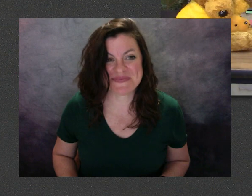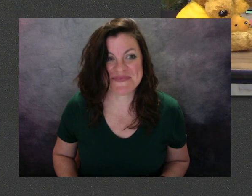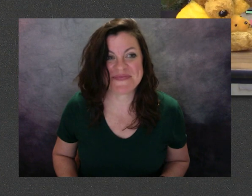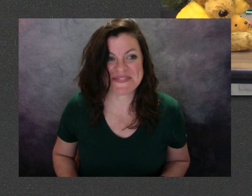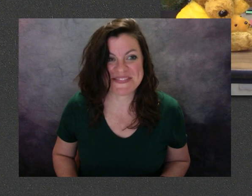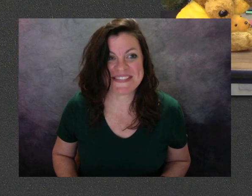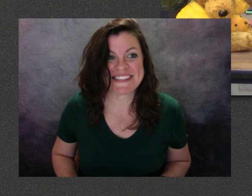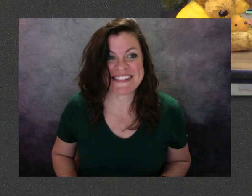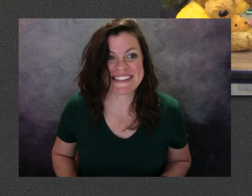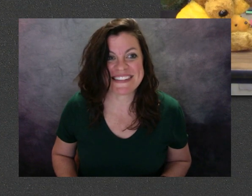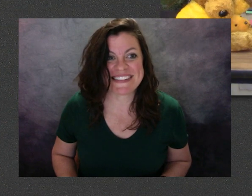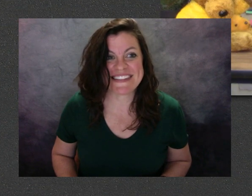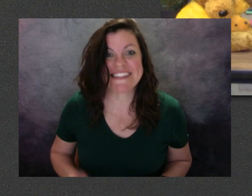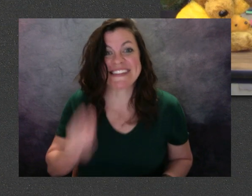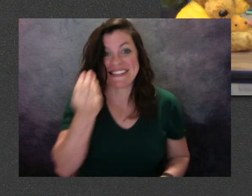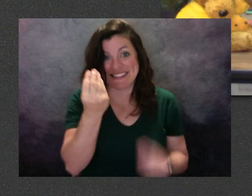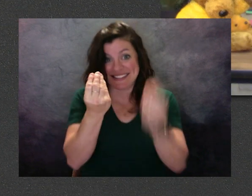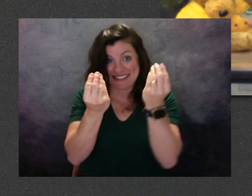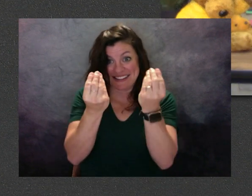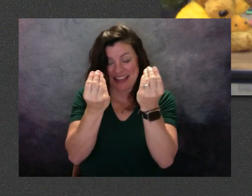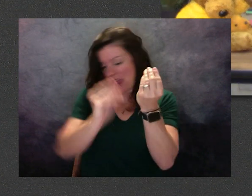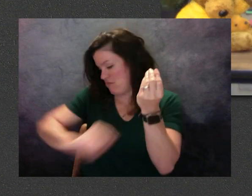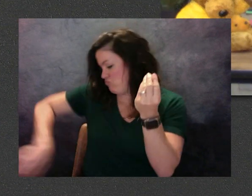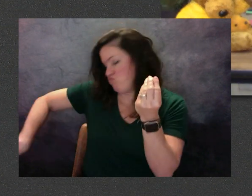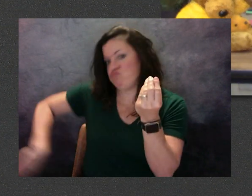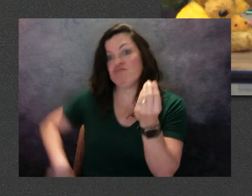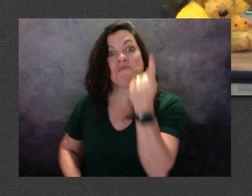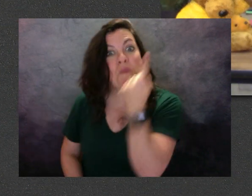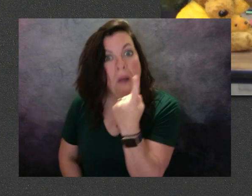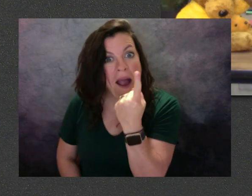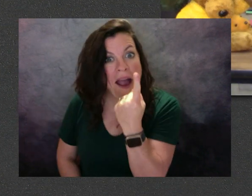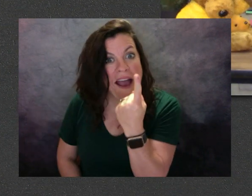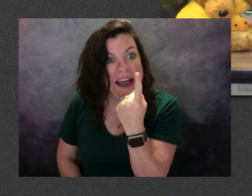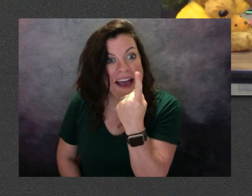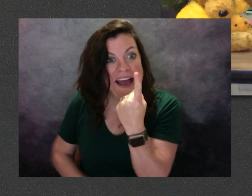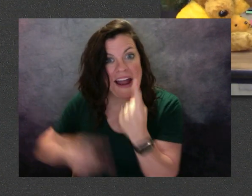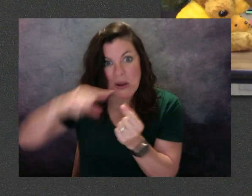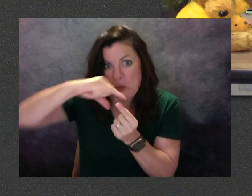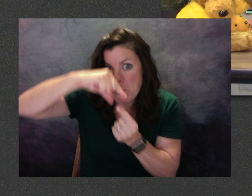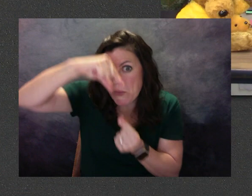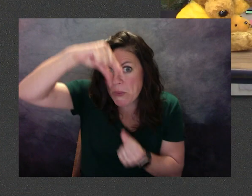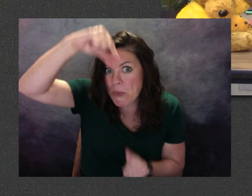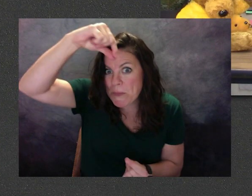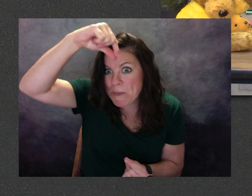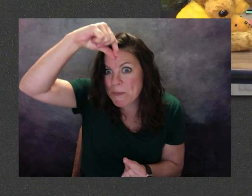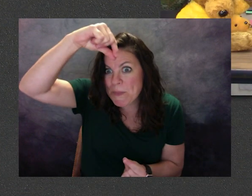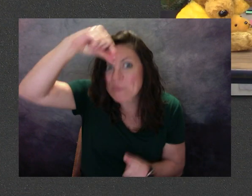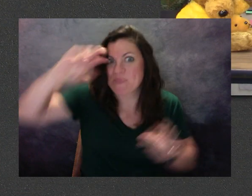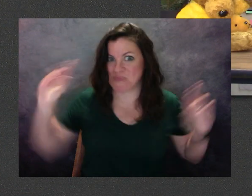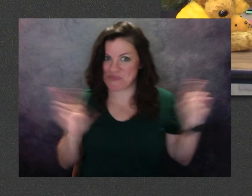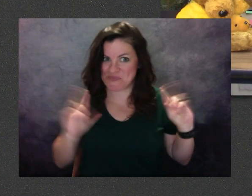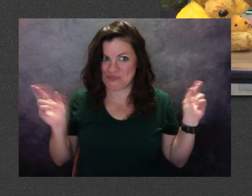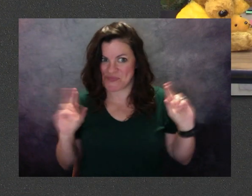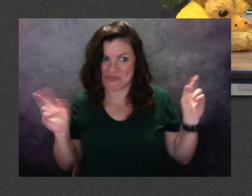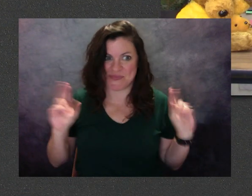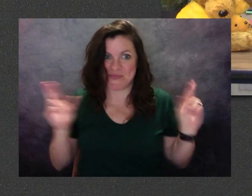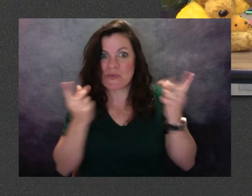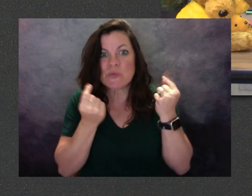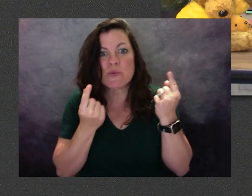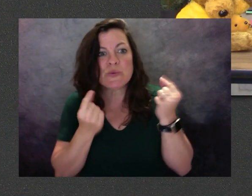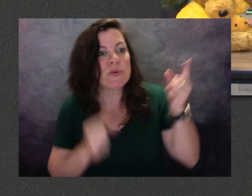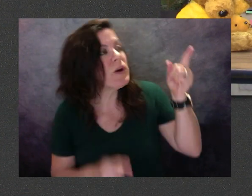1 skinny long piece of red construction paper. And what we're gonna do here is we are gonna fold